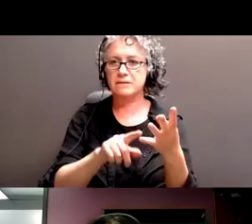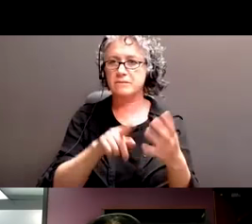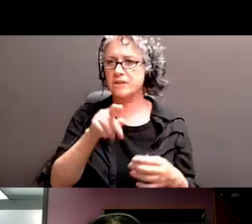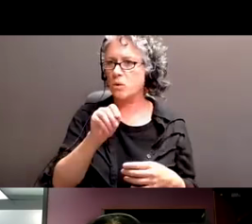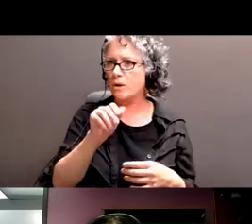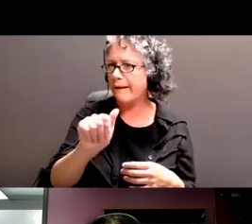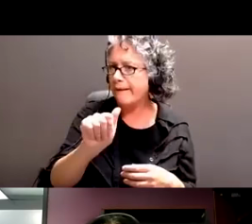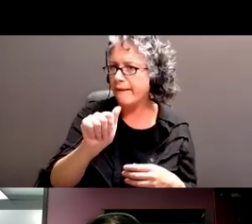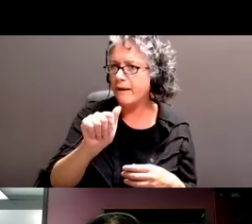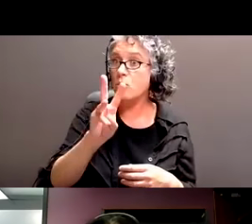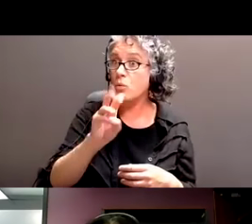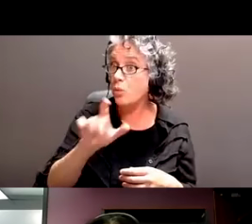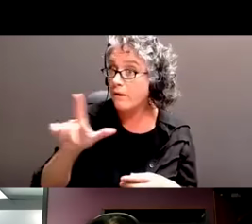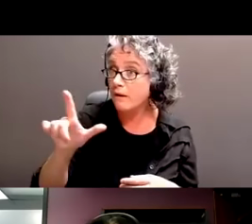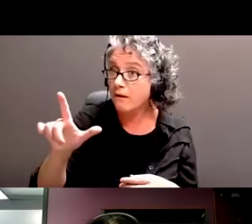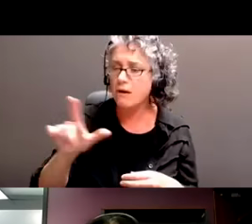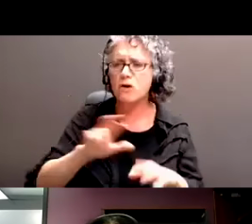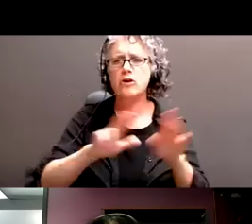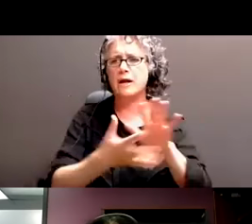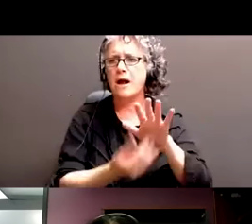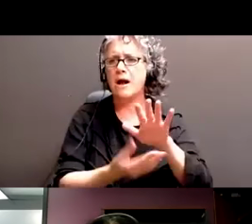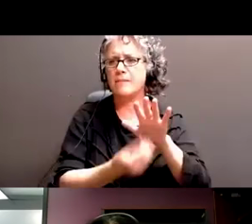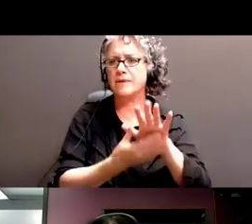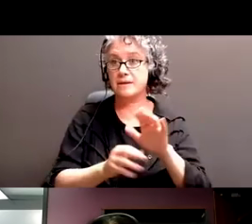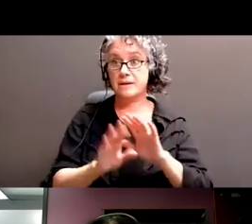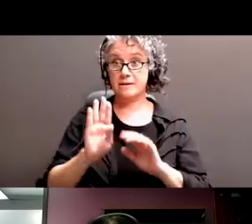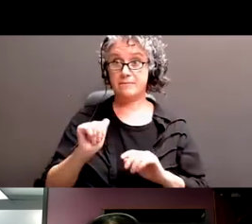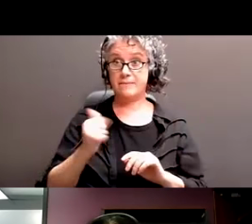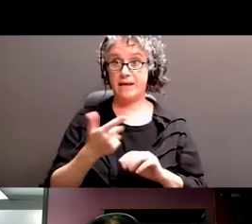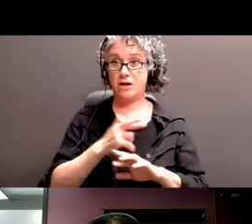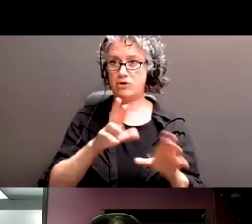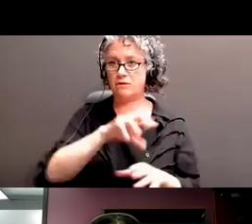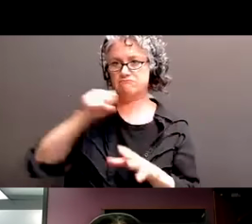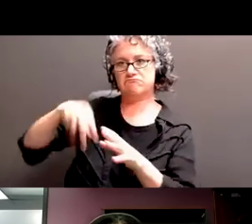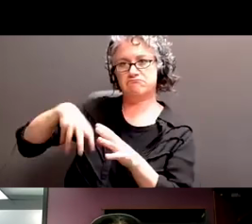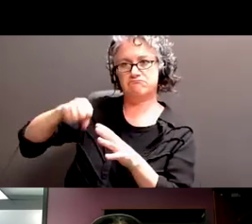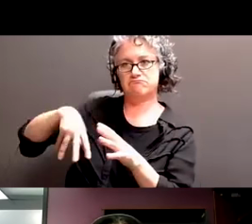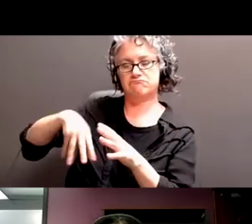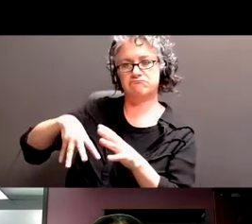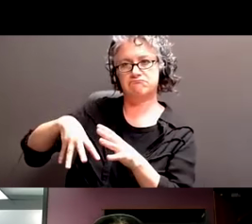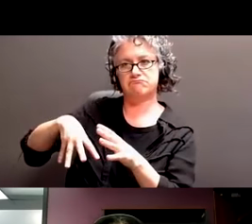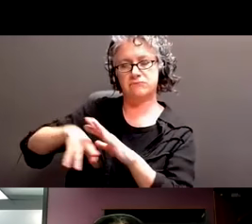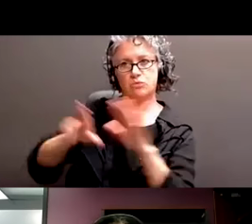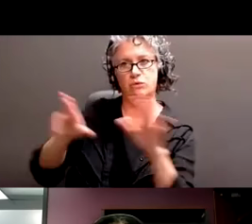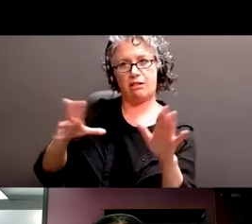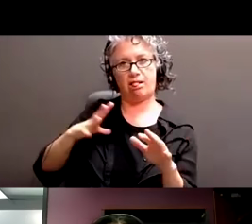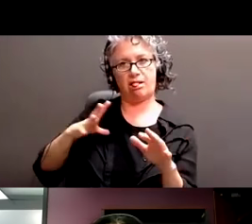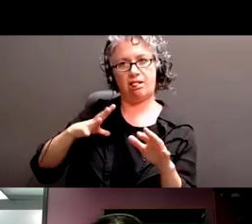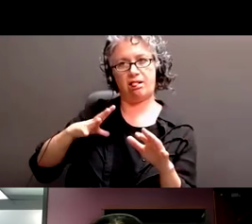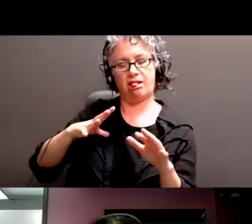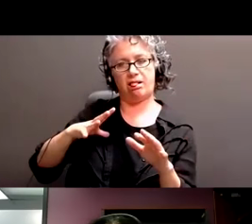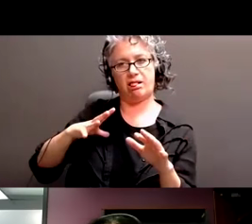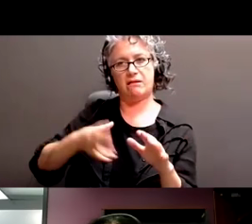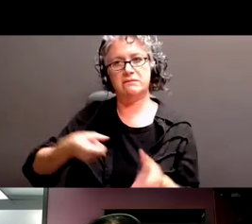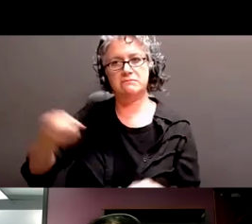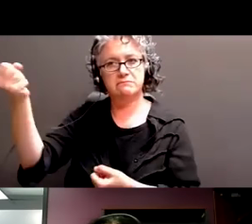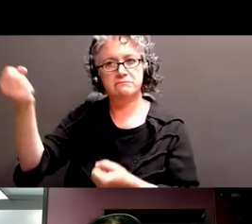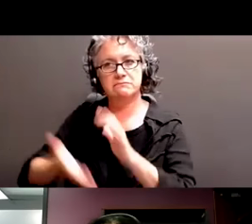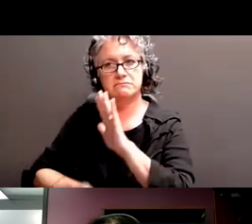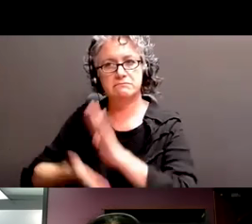ready that if they need to leave quickly, that they have all of those items. And so keeping other items handy,